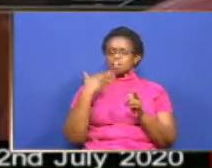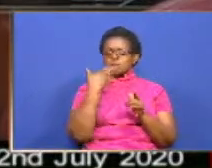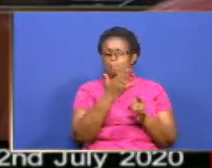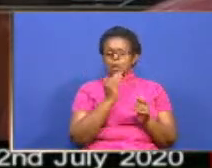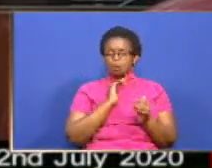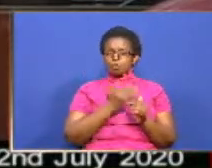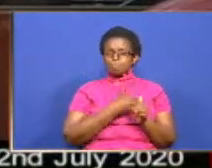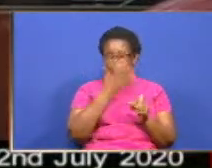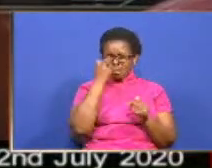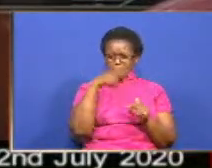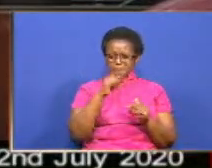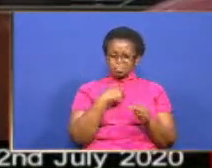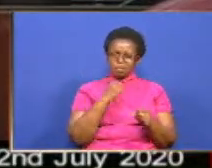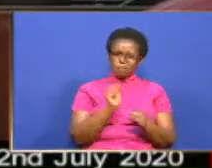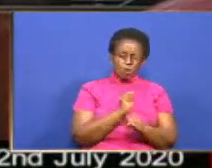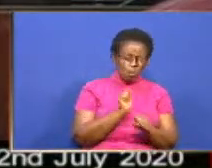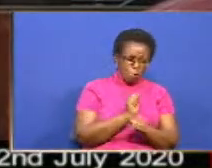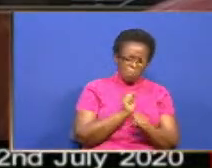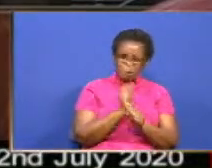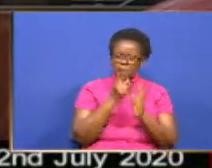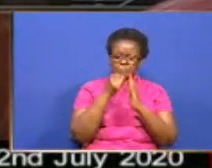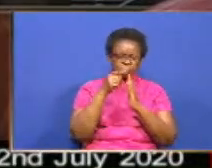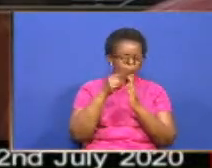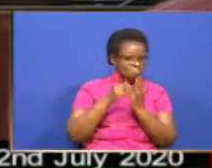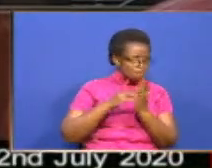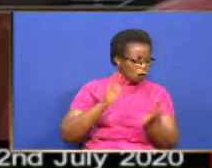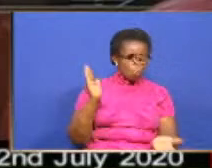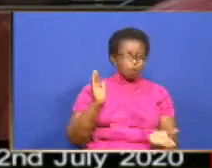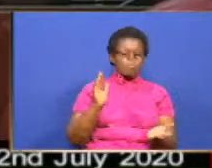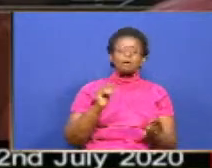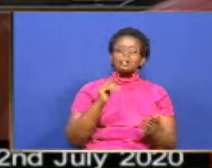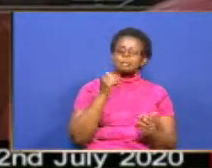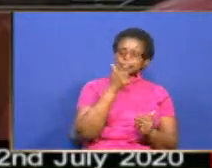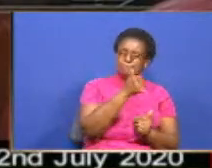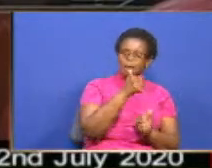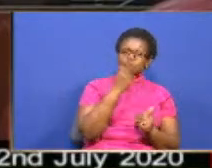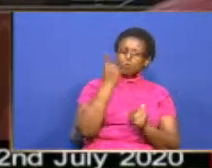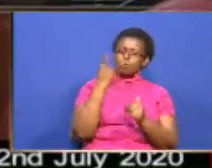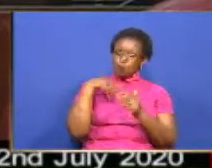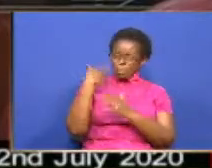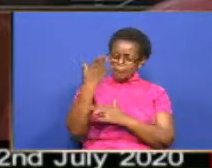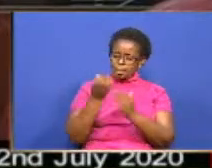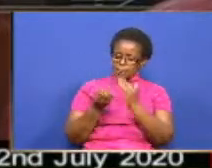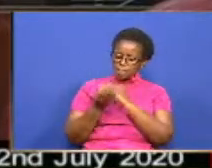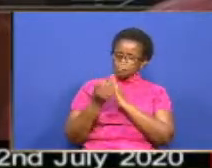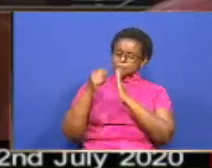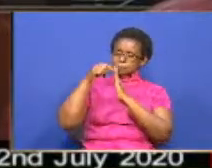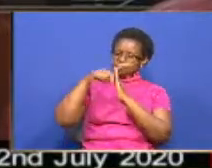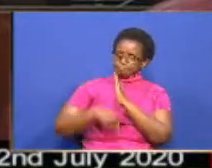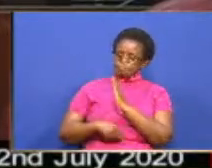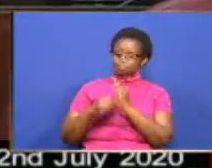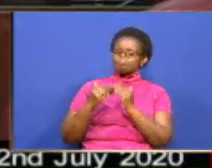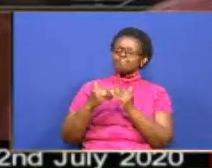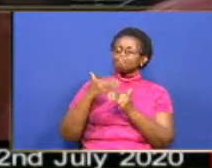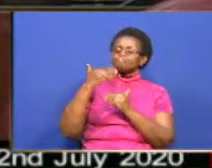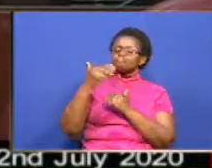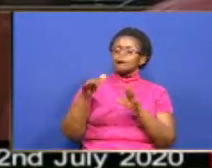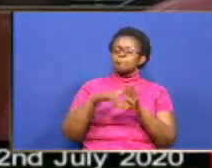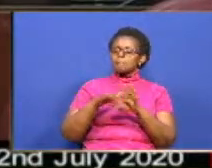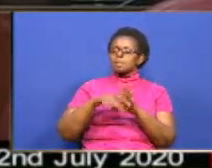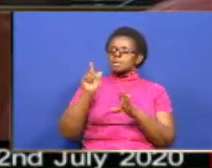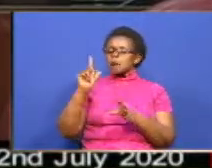extensive work, and they will take us in detail, and then the members would be free to ventilate